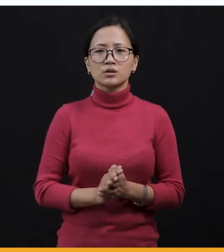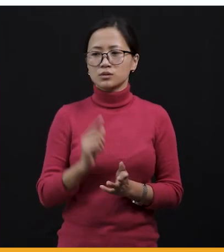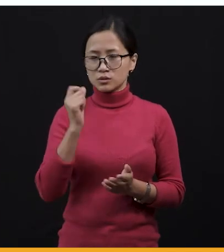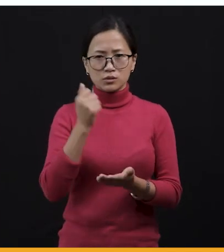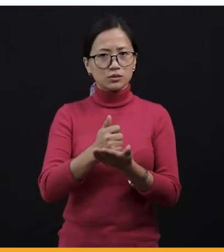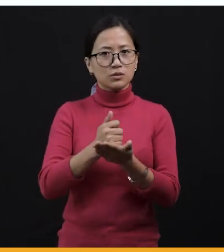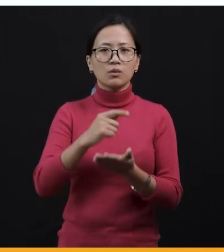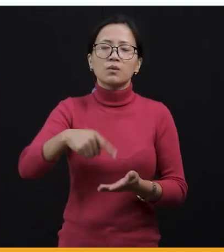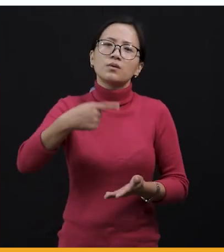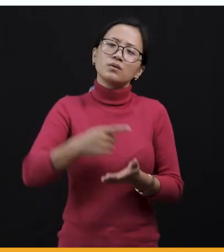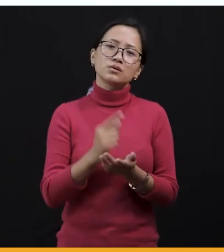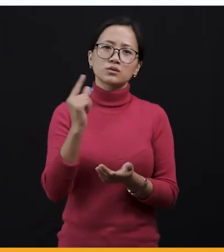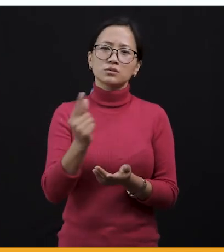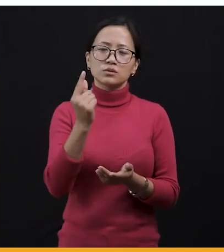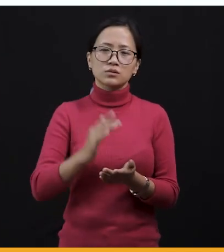wisely.